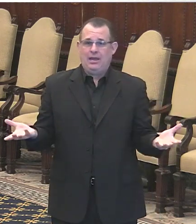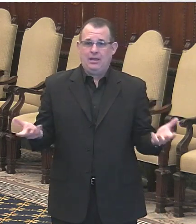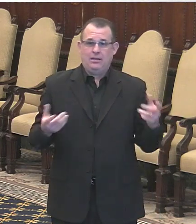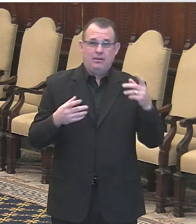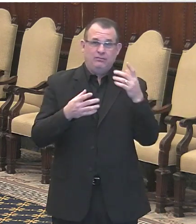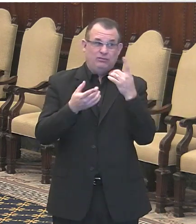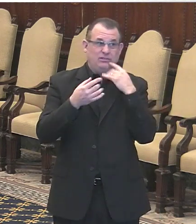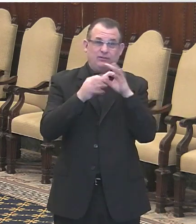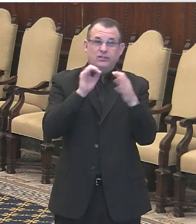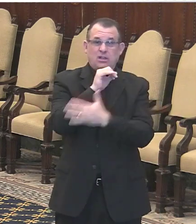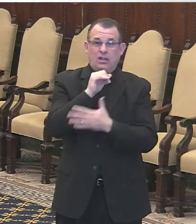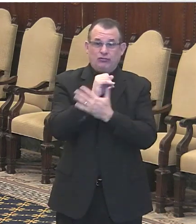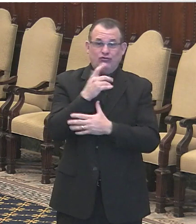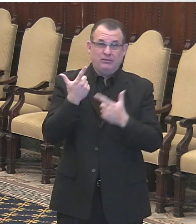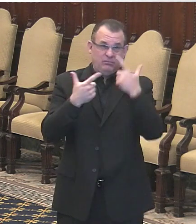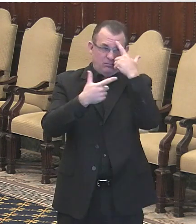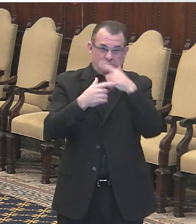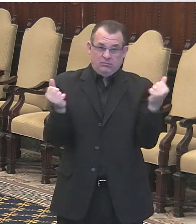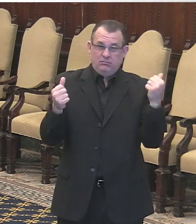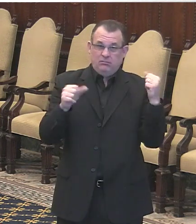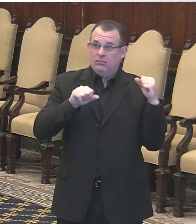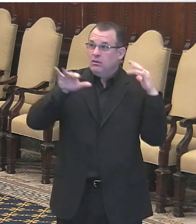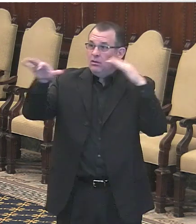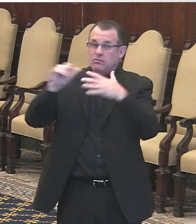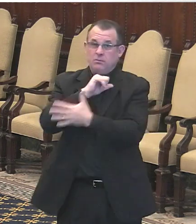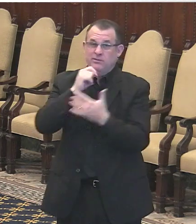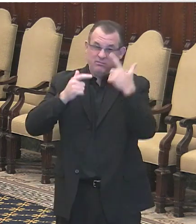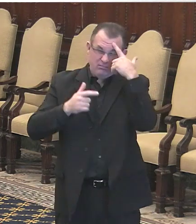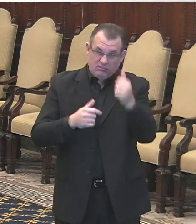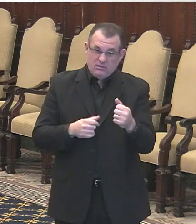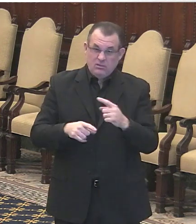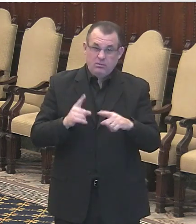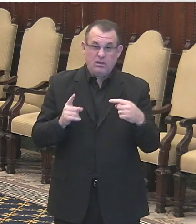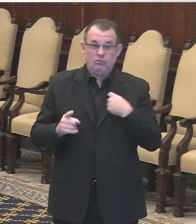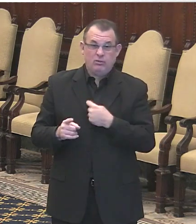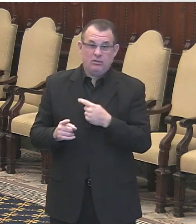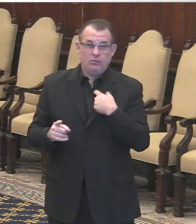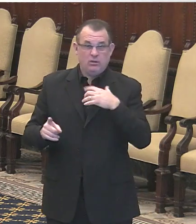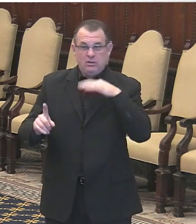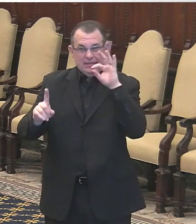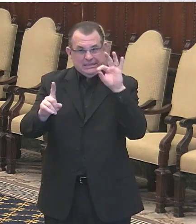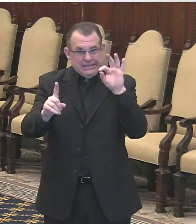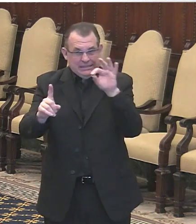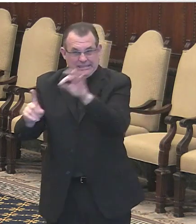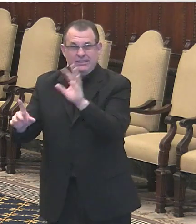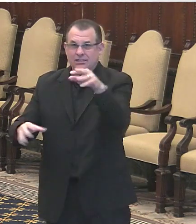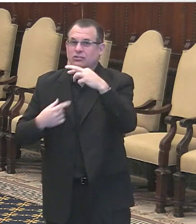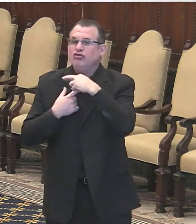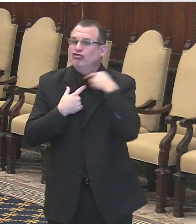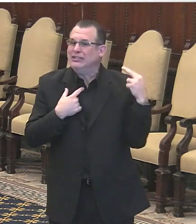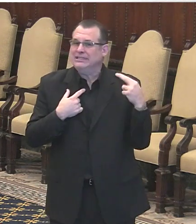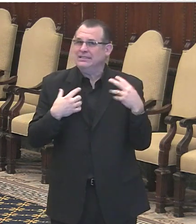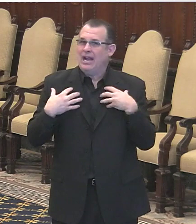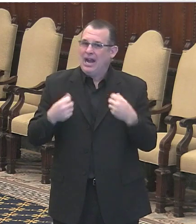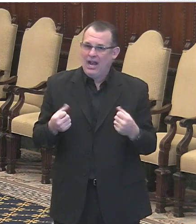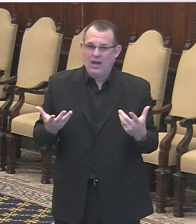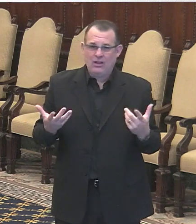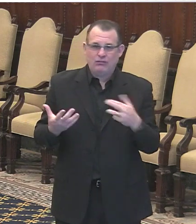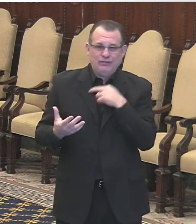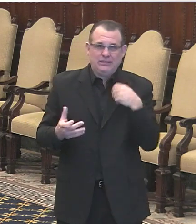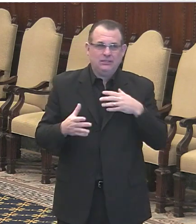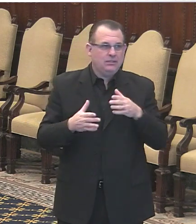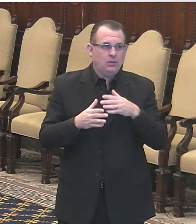want. But we will continue to tell people that that's risking their own health, and it's risking the health of their neighbors and family